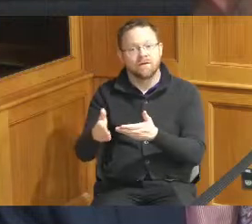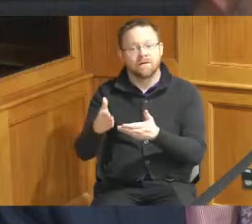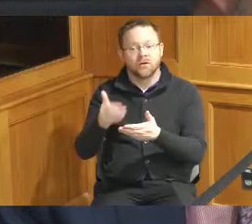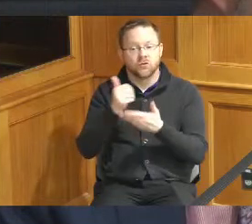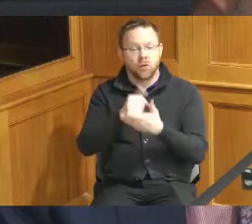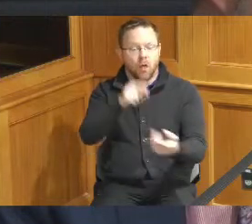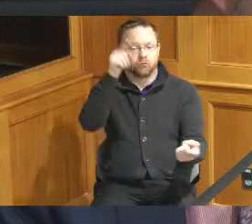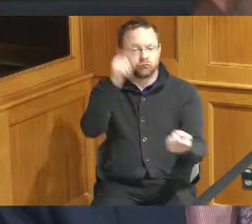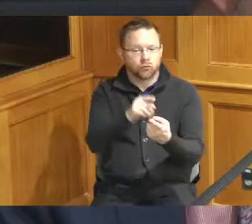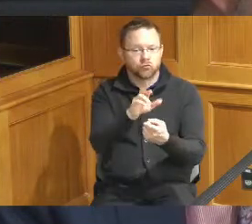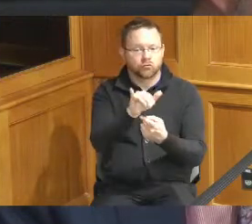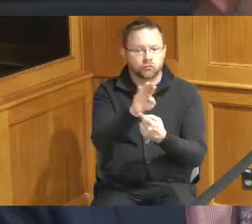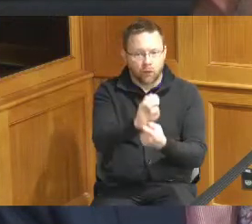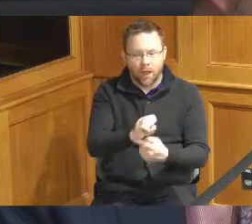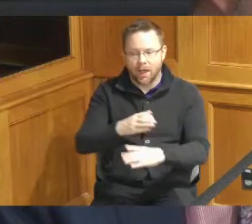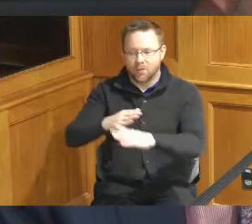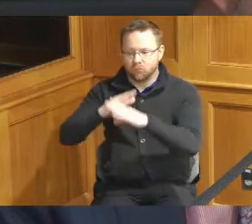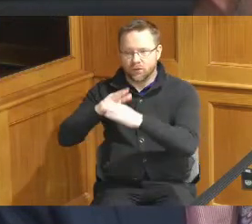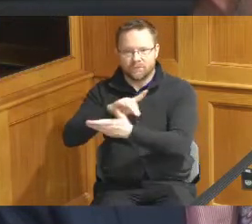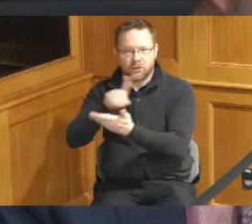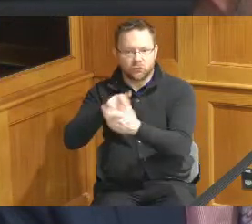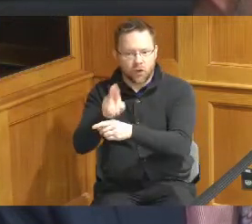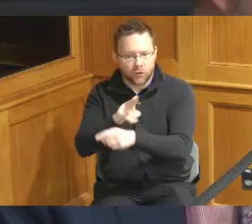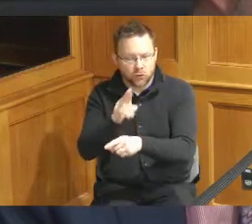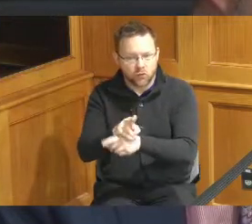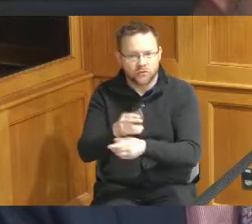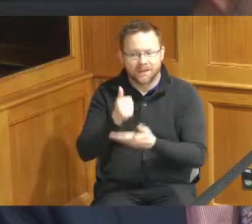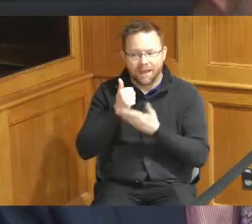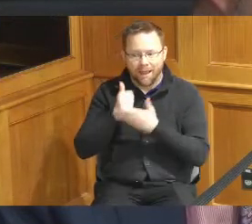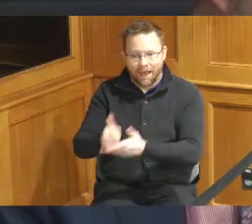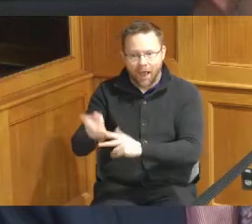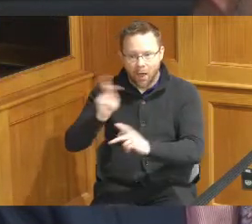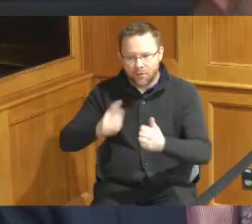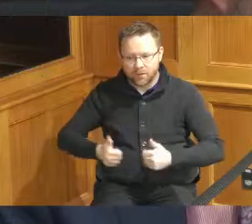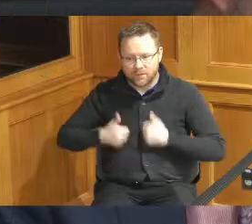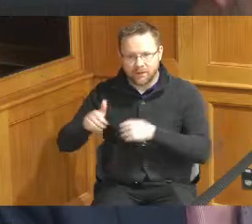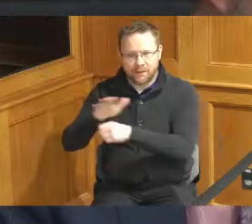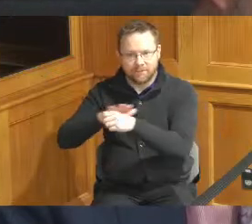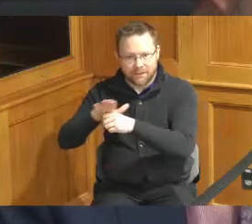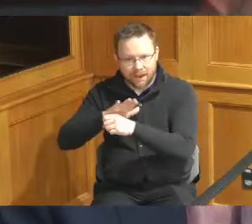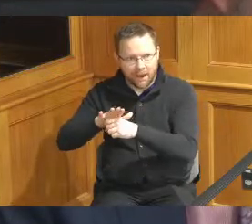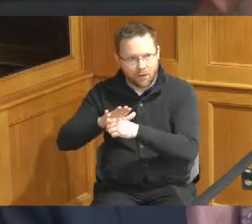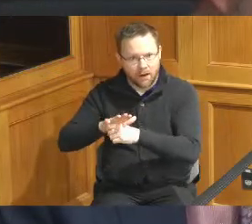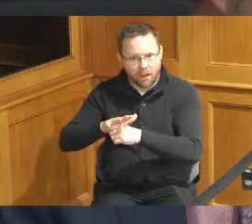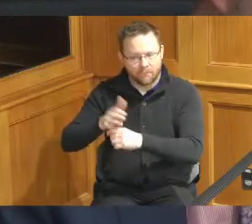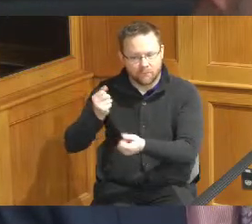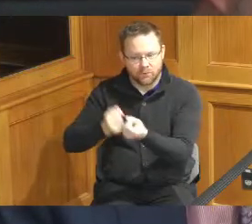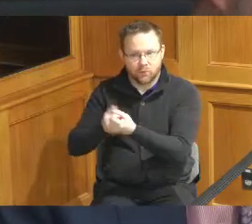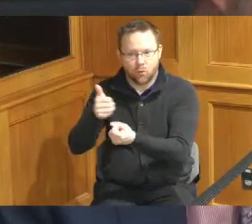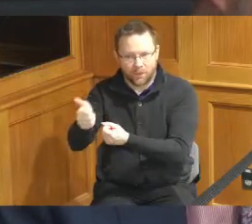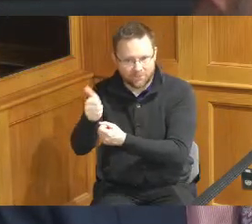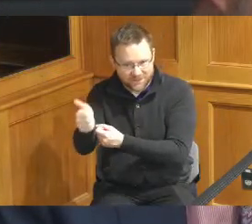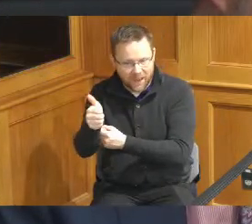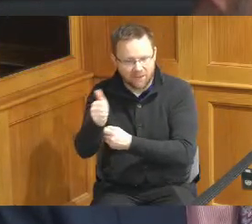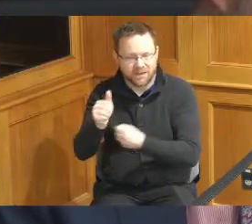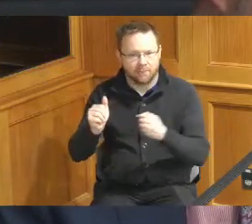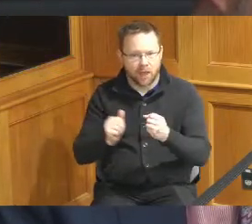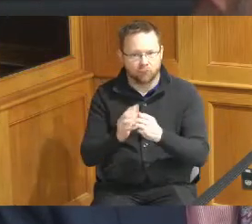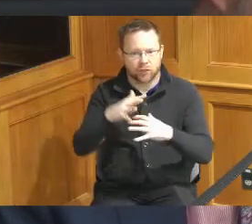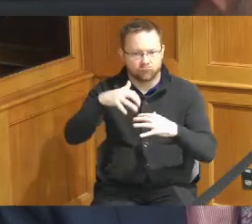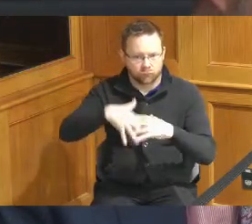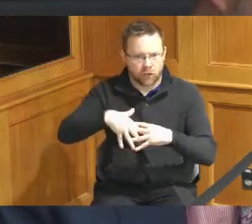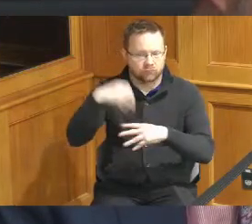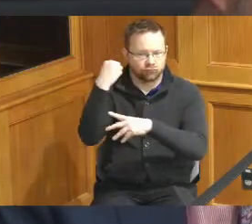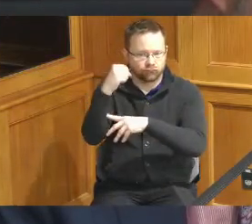drug prevention, resident self-sufficiency, and grassroots leadership programs. And whereas during her